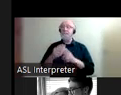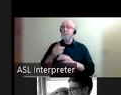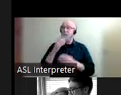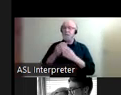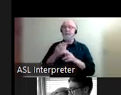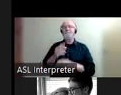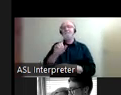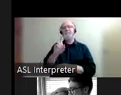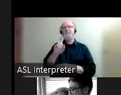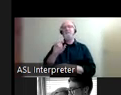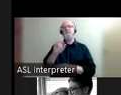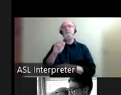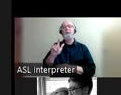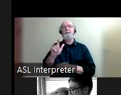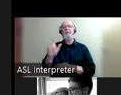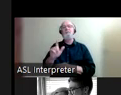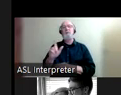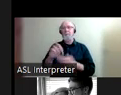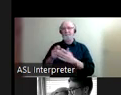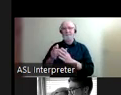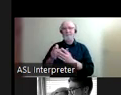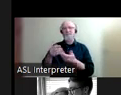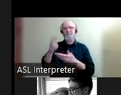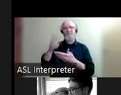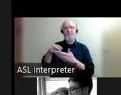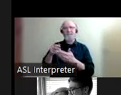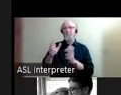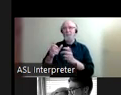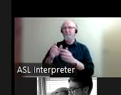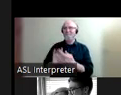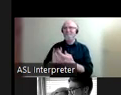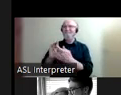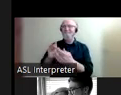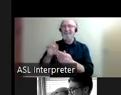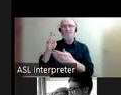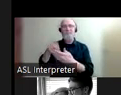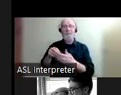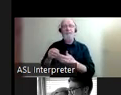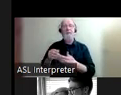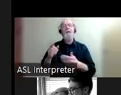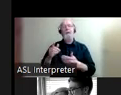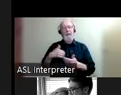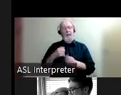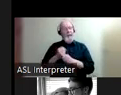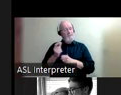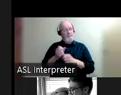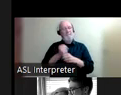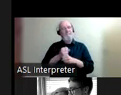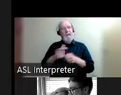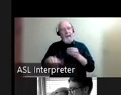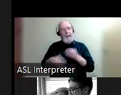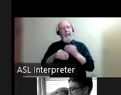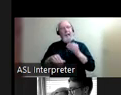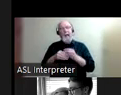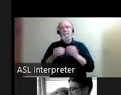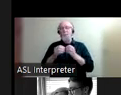that we're expanding more and more as years go on. We have great ebooks and